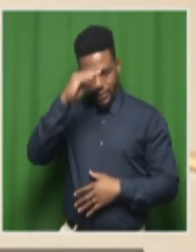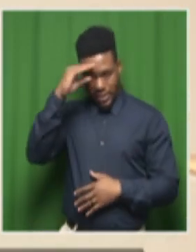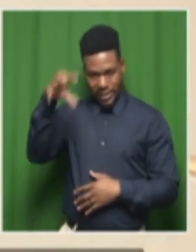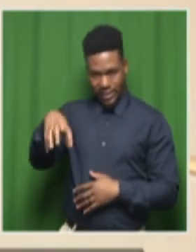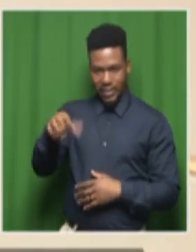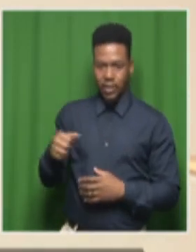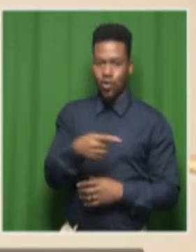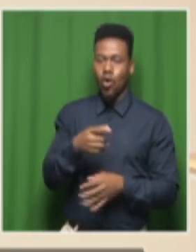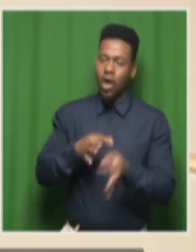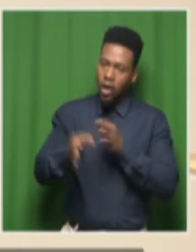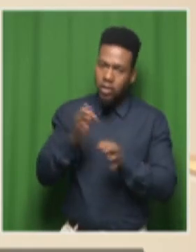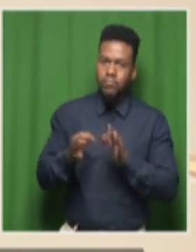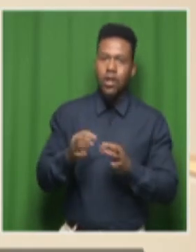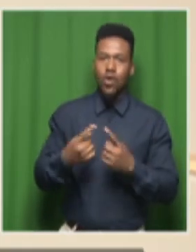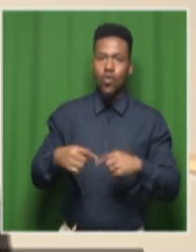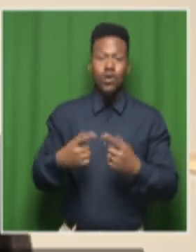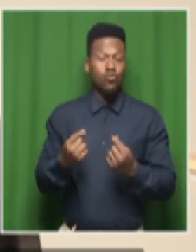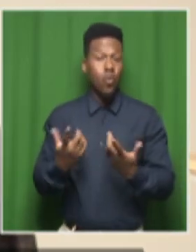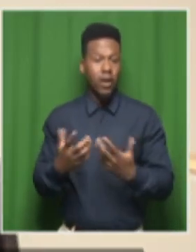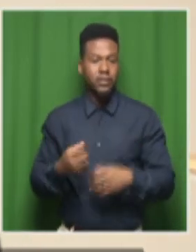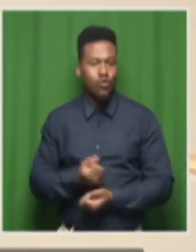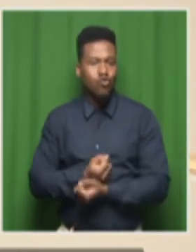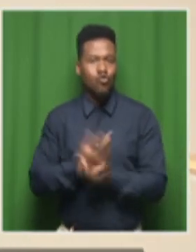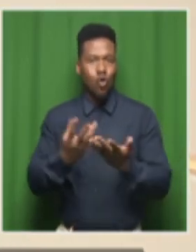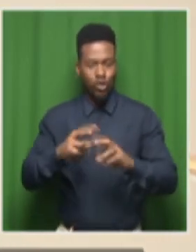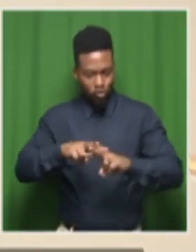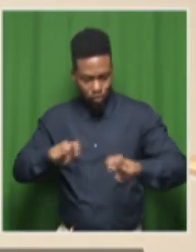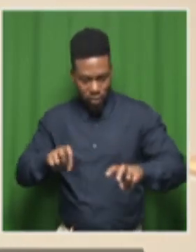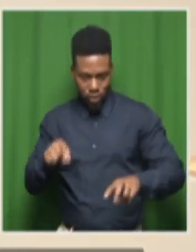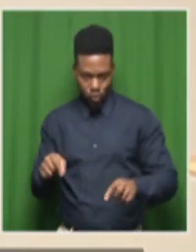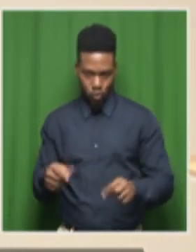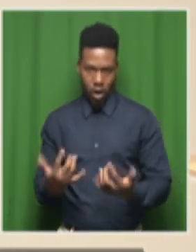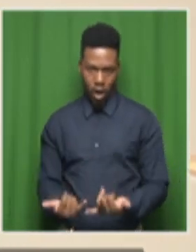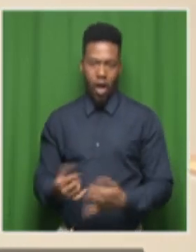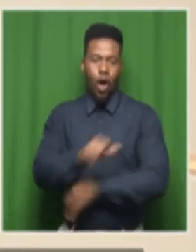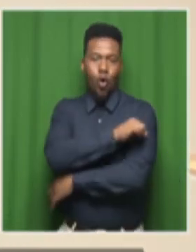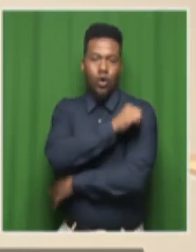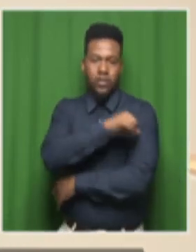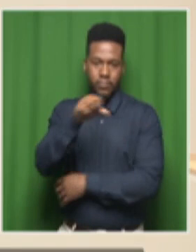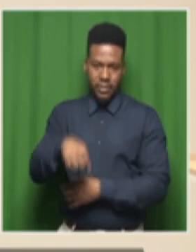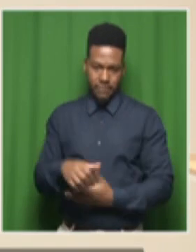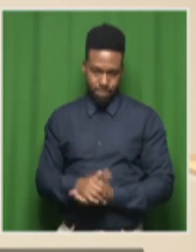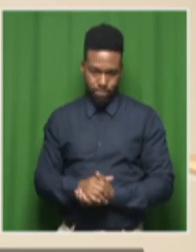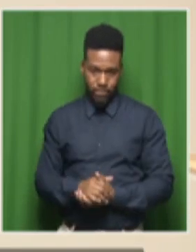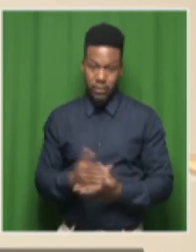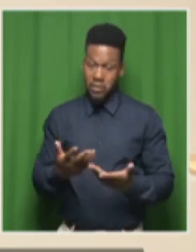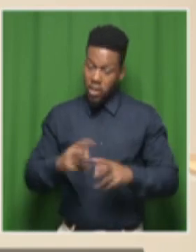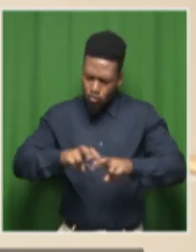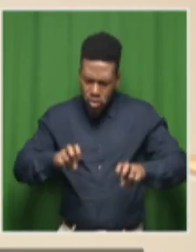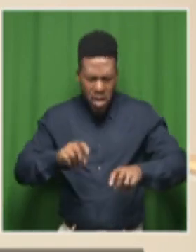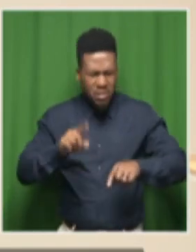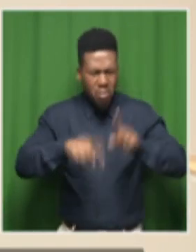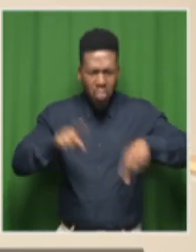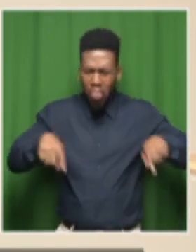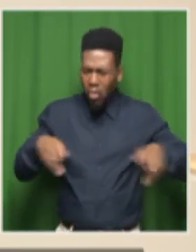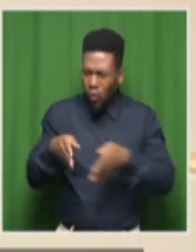Again, it's the launch of the Oncology Research Center here at the hospital. We're looking at, again, as I mentioned, the research methods that have been employed